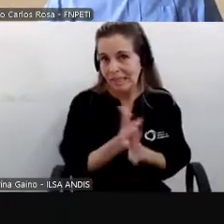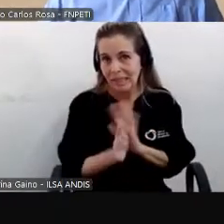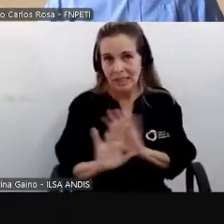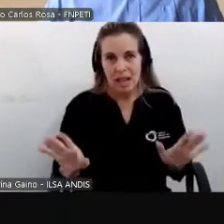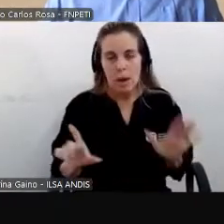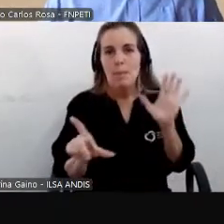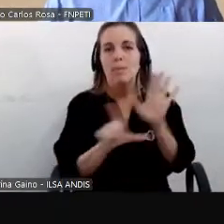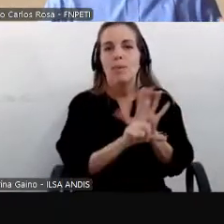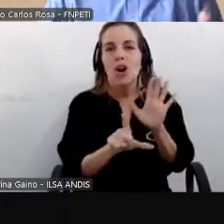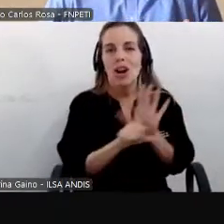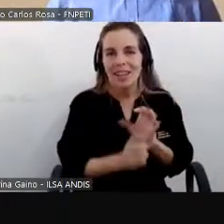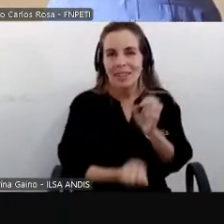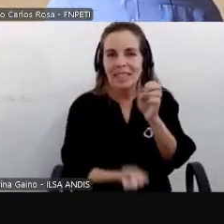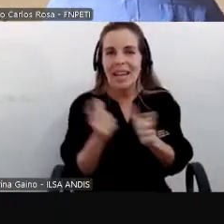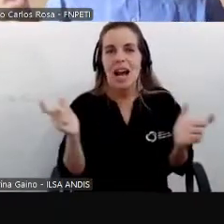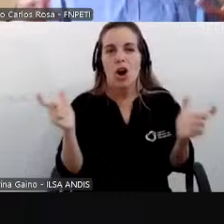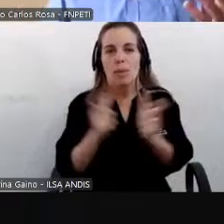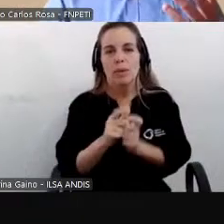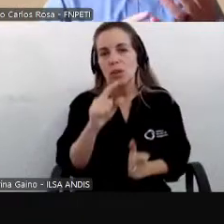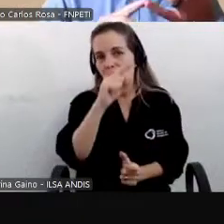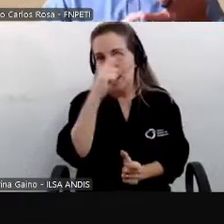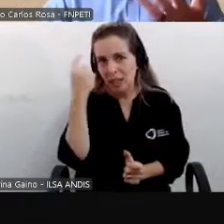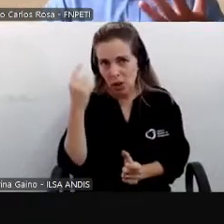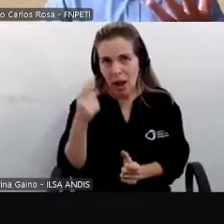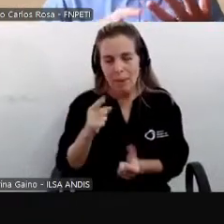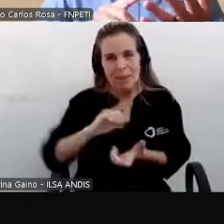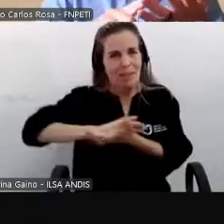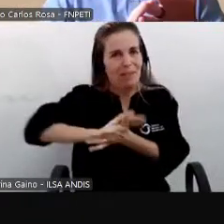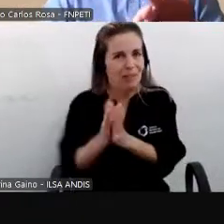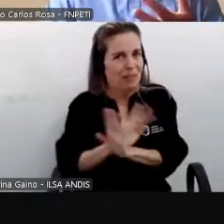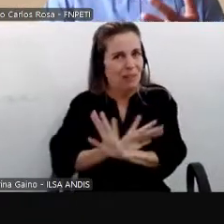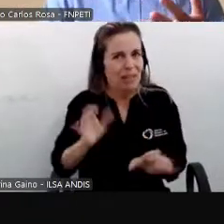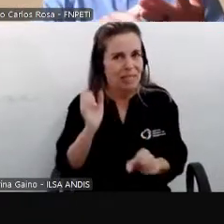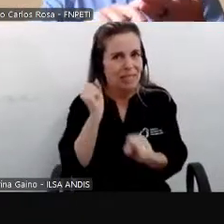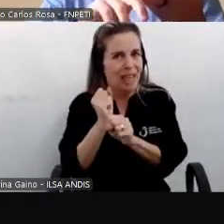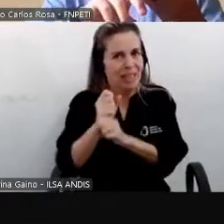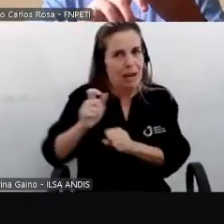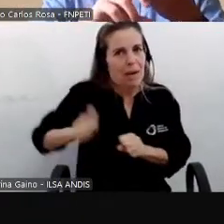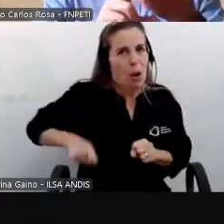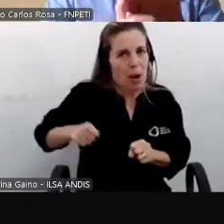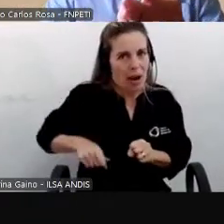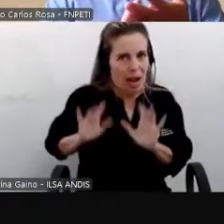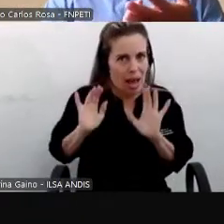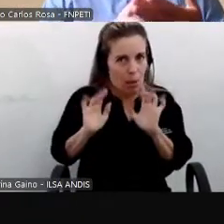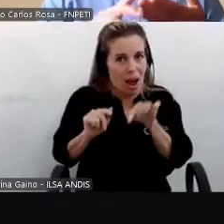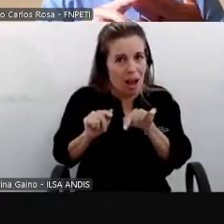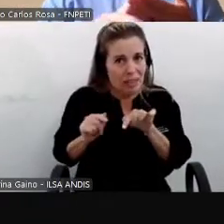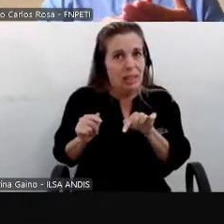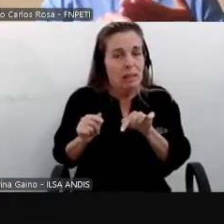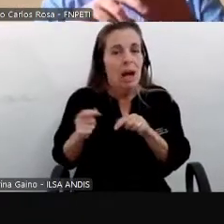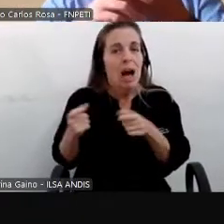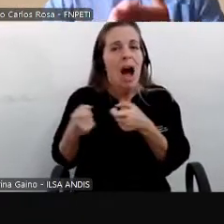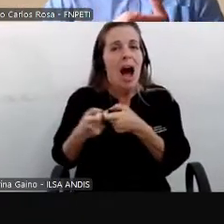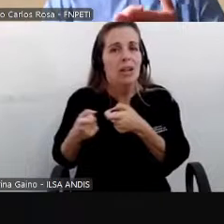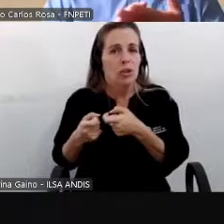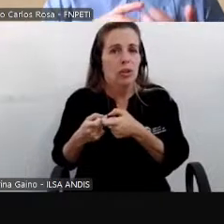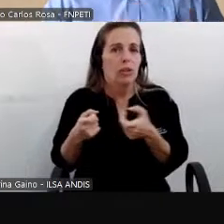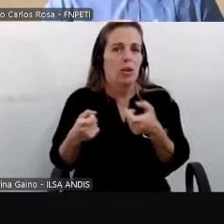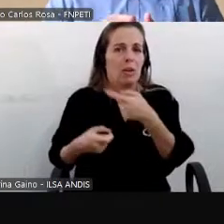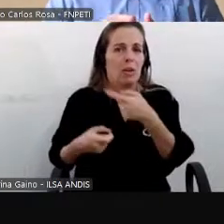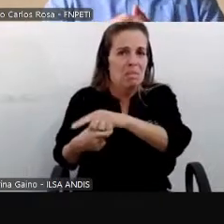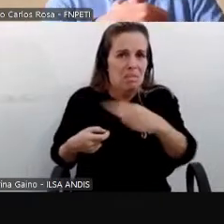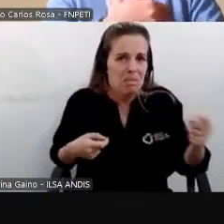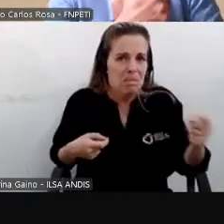in 2003 by law. The National Commission for the Eradication of Slave Work was created, that